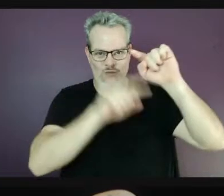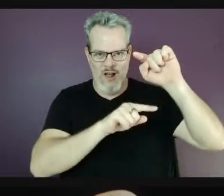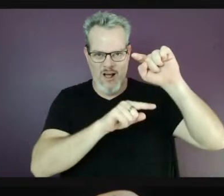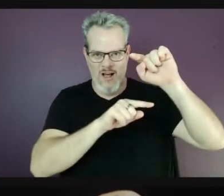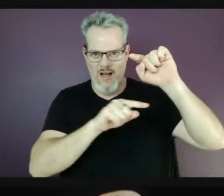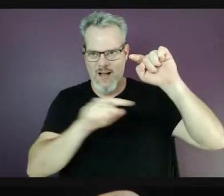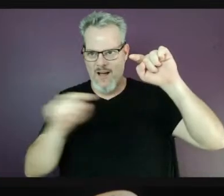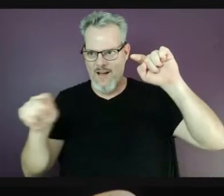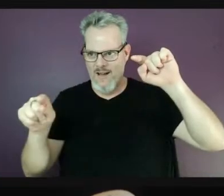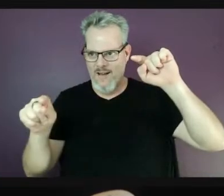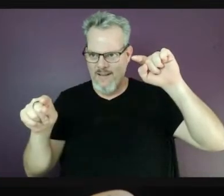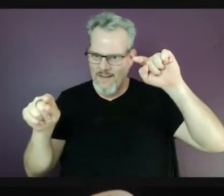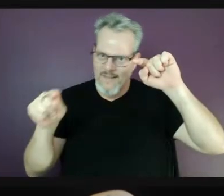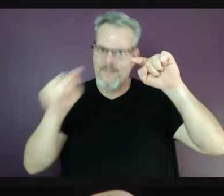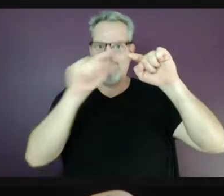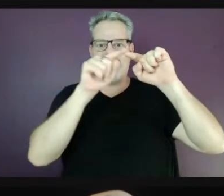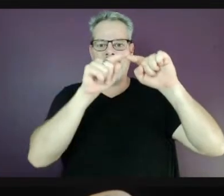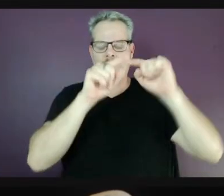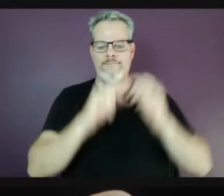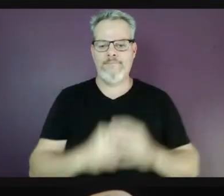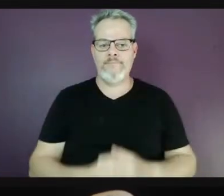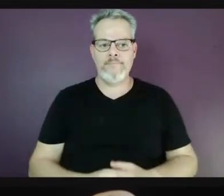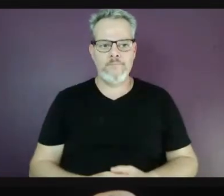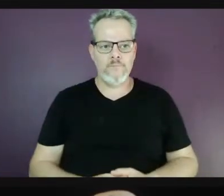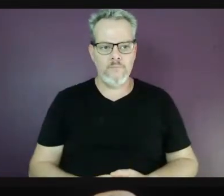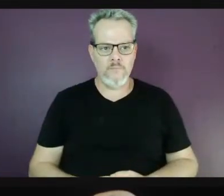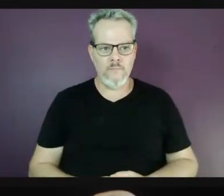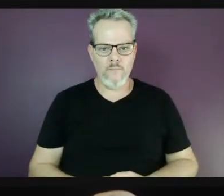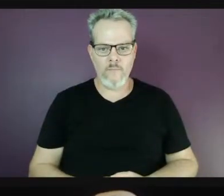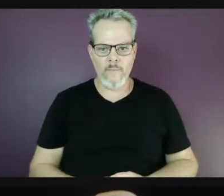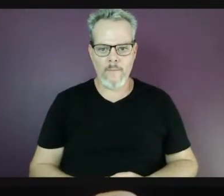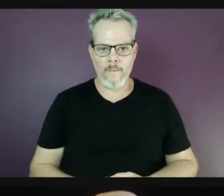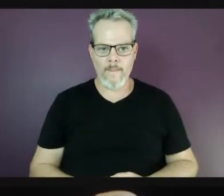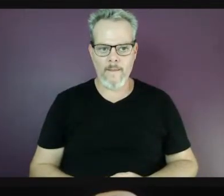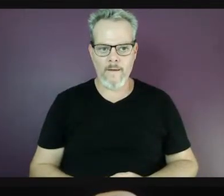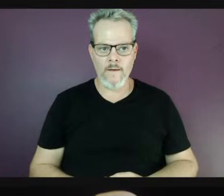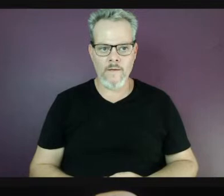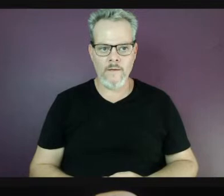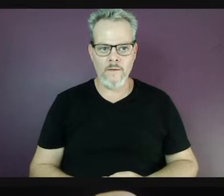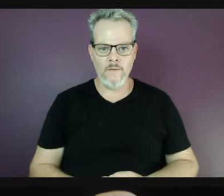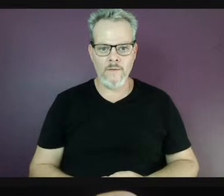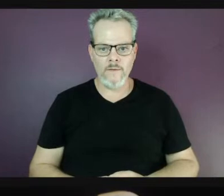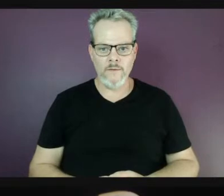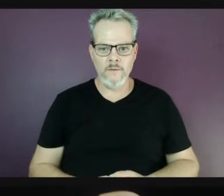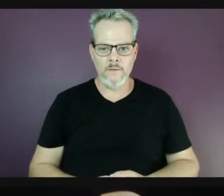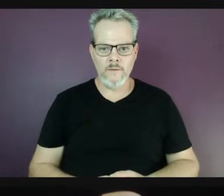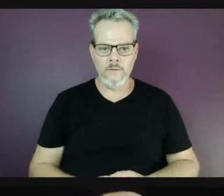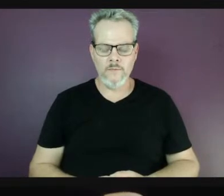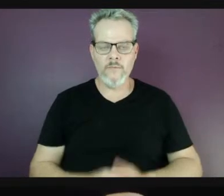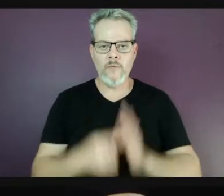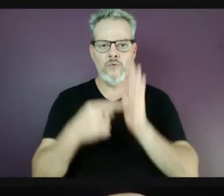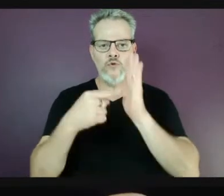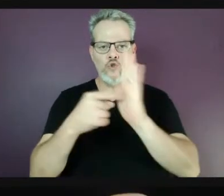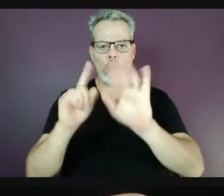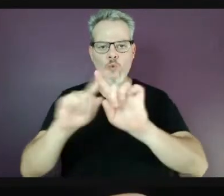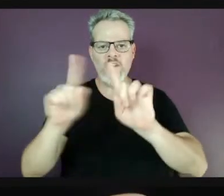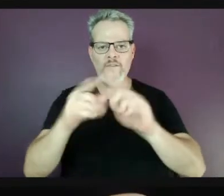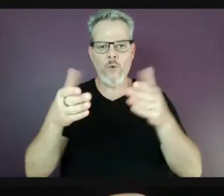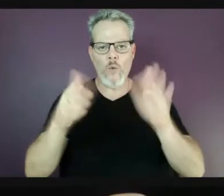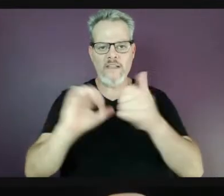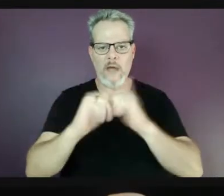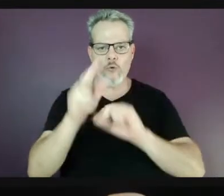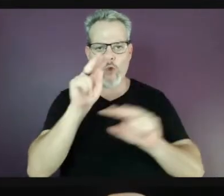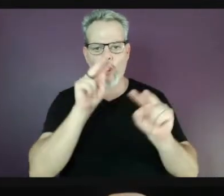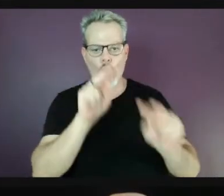clearly drawn there. So let me show you a few other ways to look at this. If you go to the